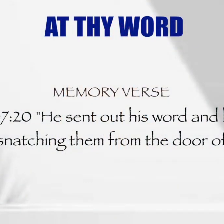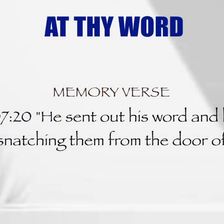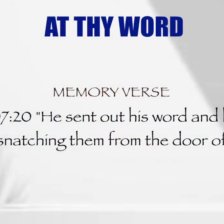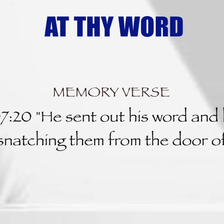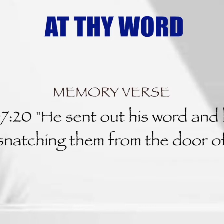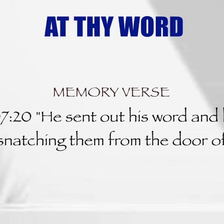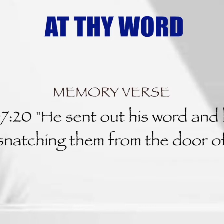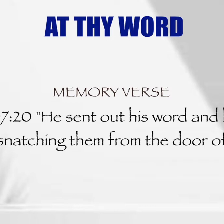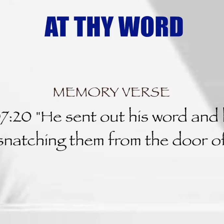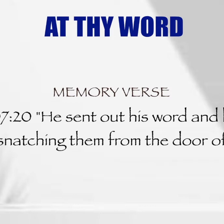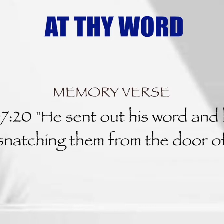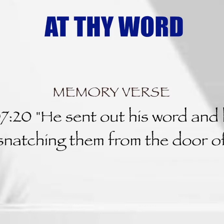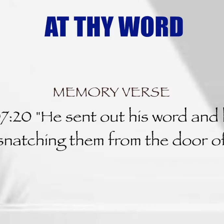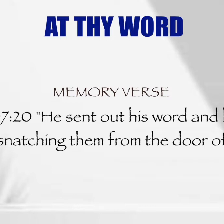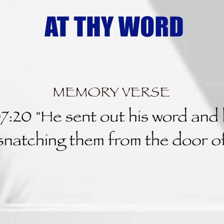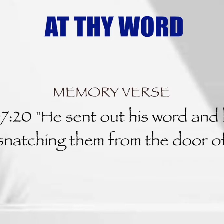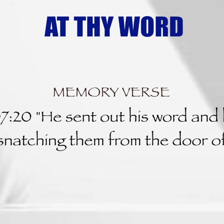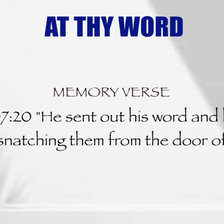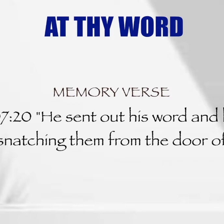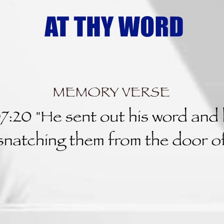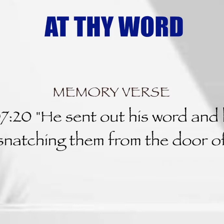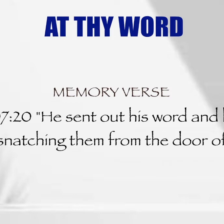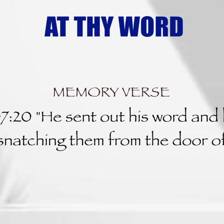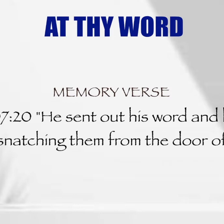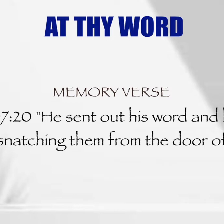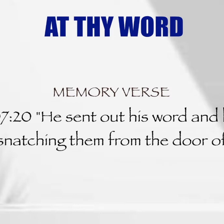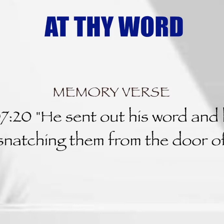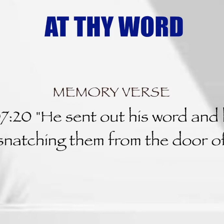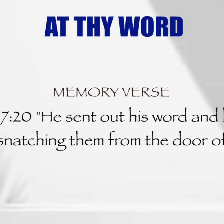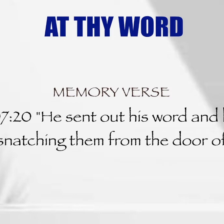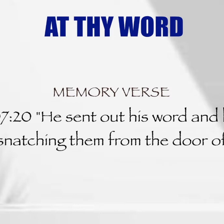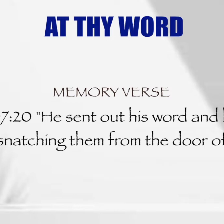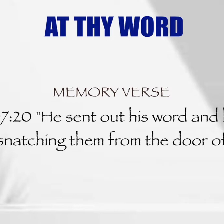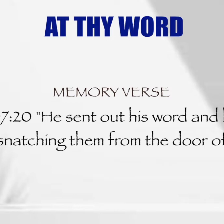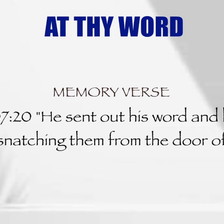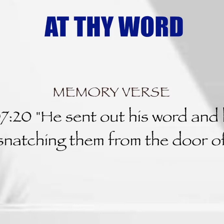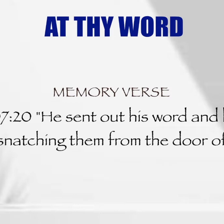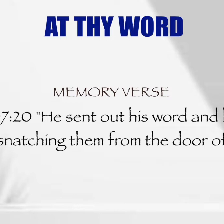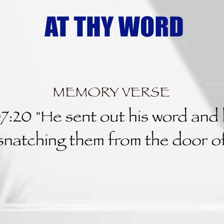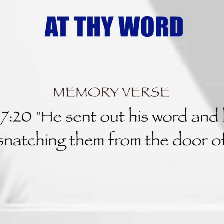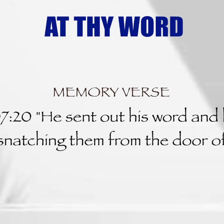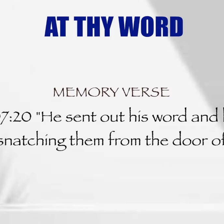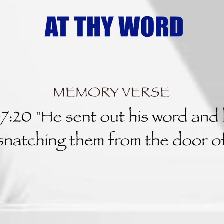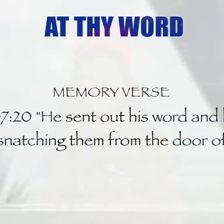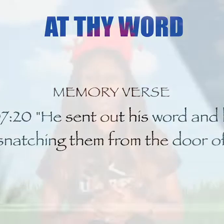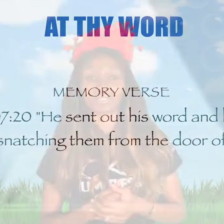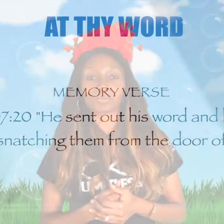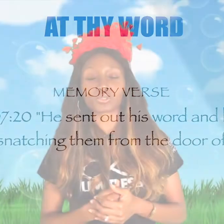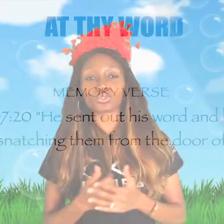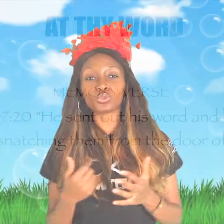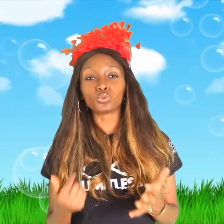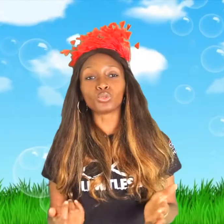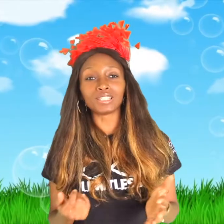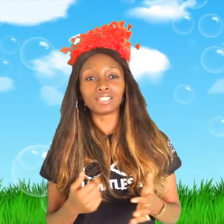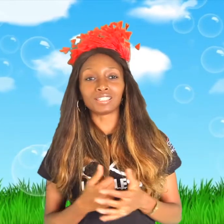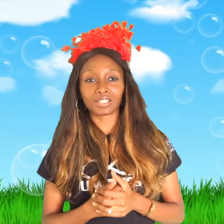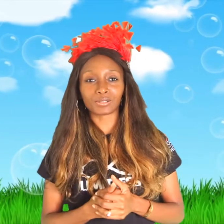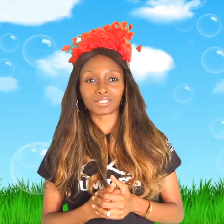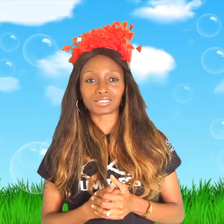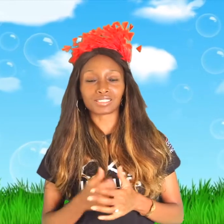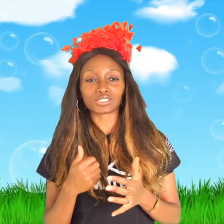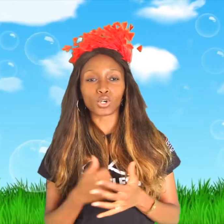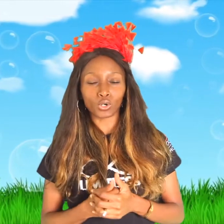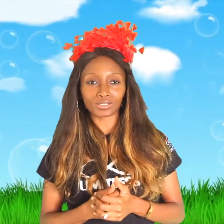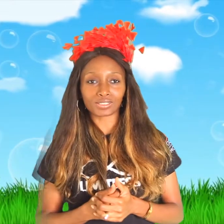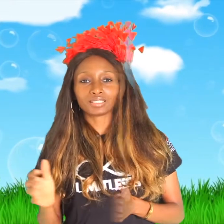He sent out his word and healed them, snatching them from the door of death. That's an amazing one, and I'm sure you know who he